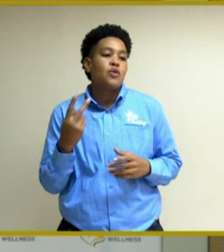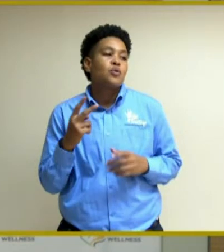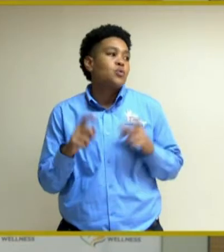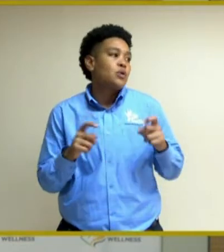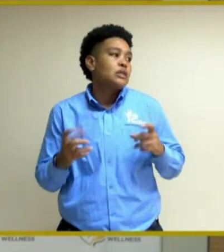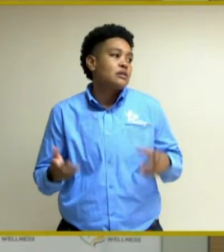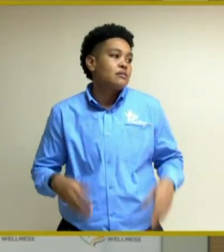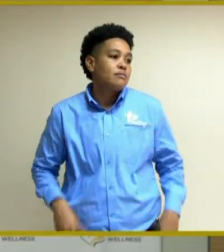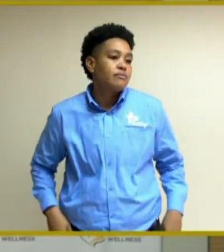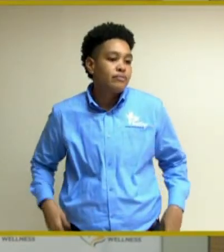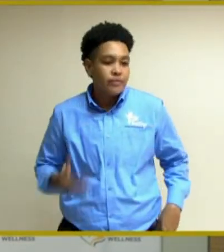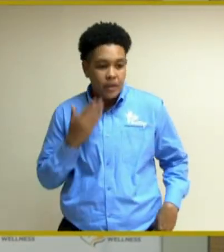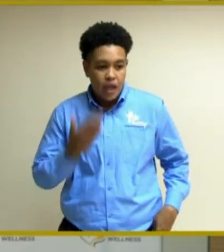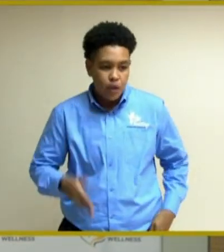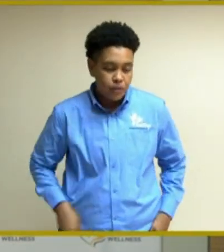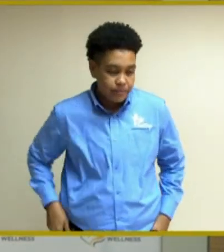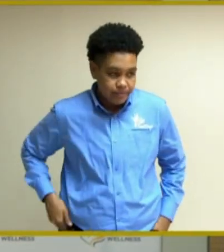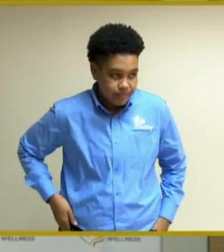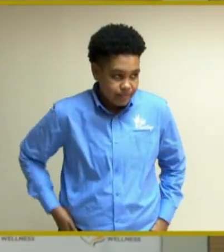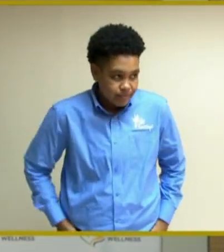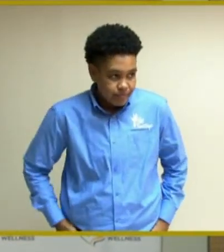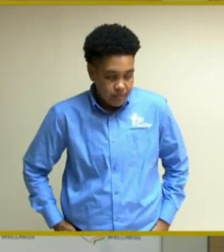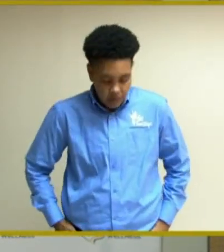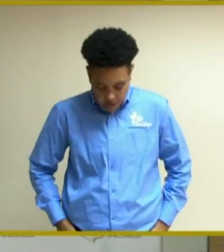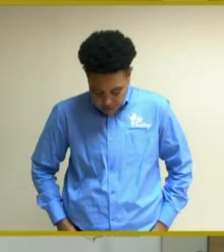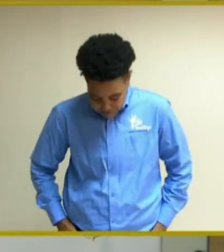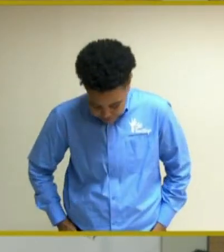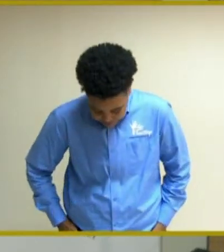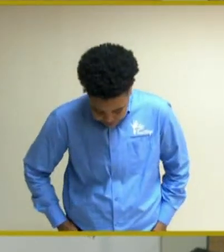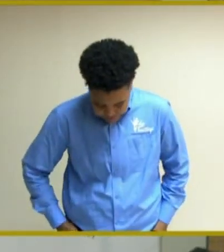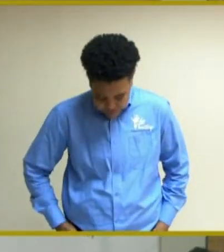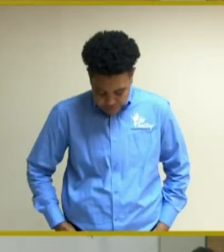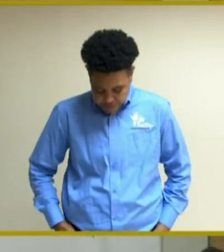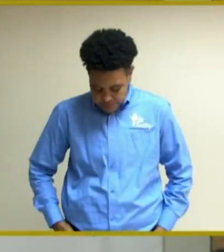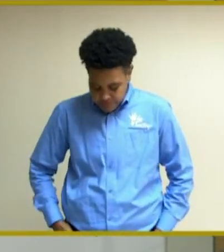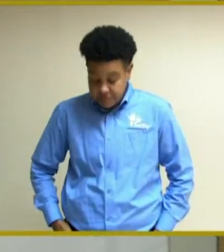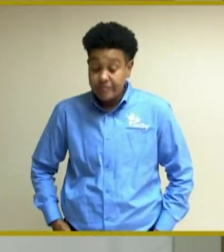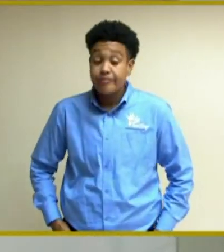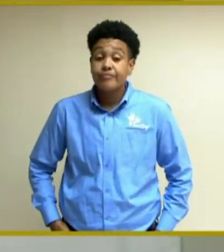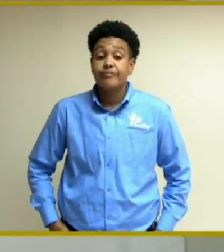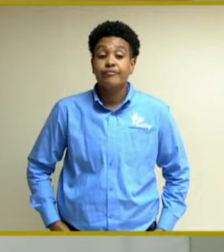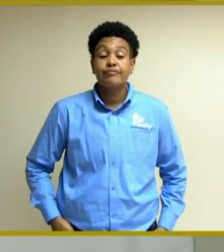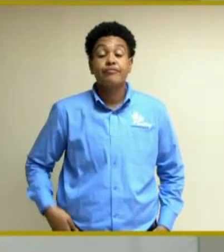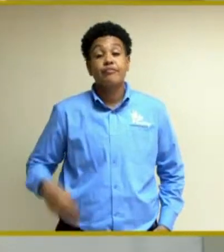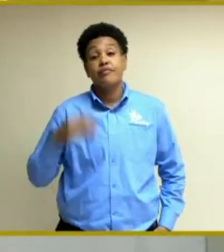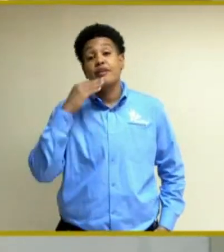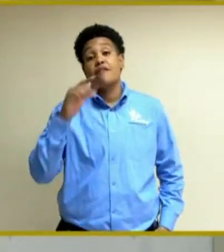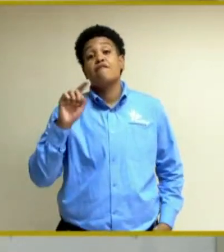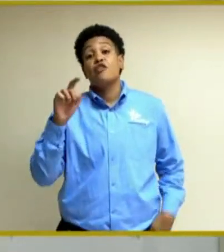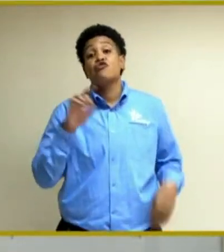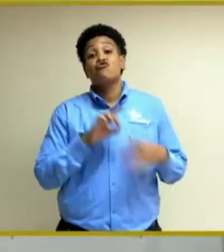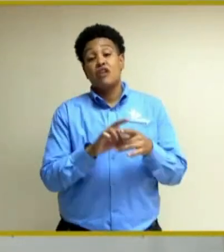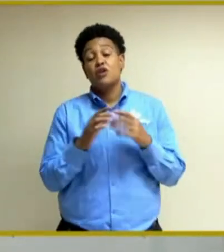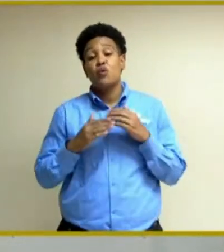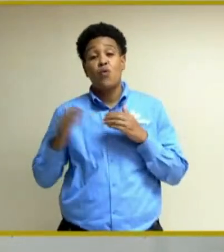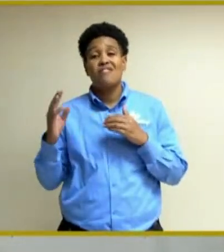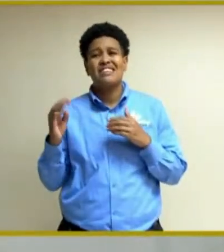questions. Thank you. Thank you very much. Well, firstly, as it relates to the over